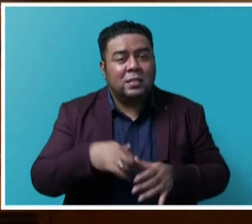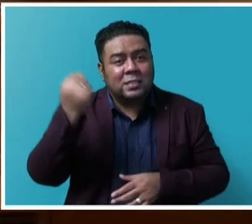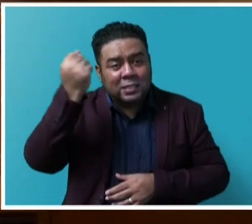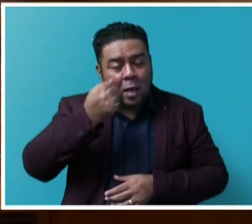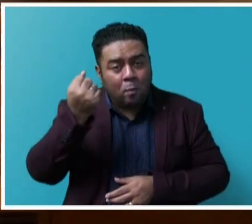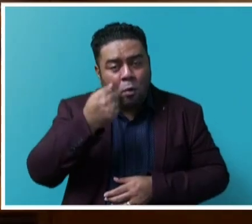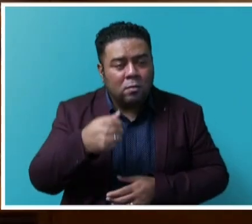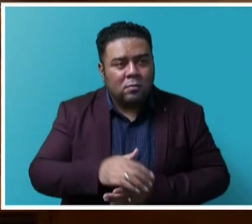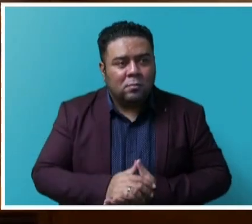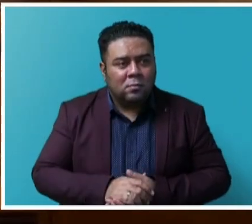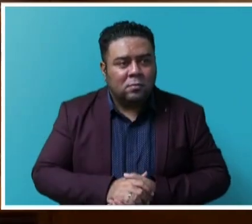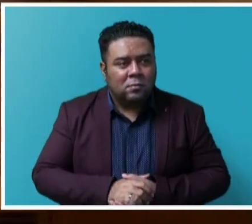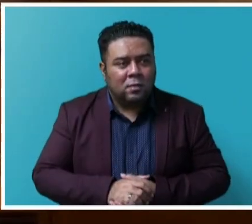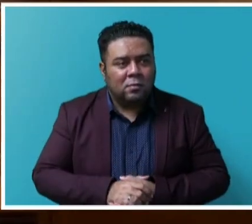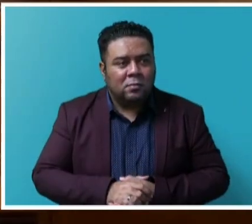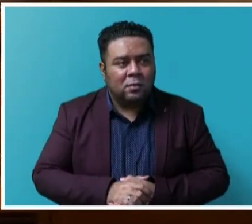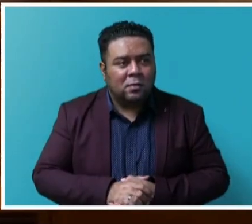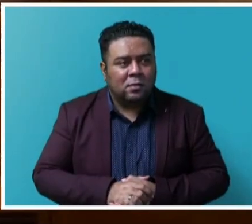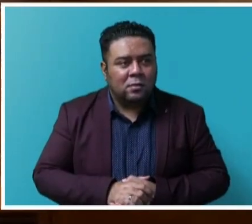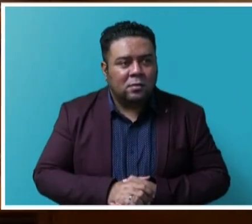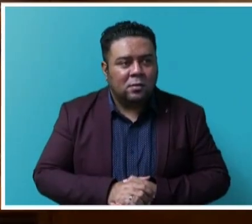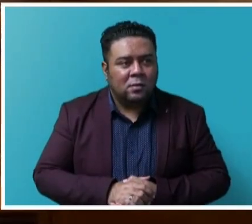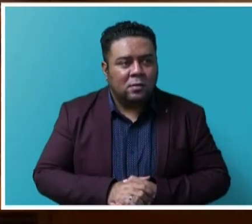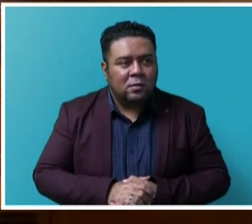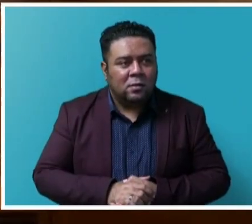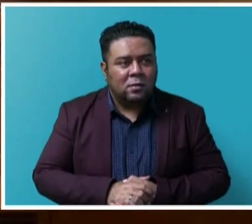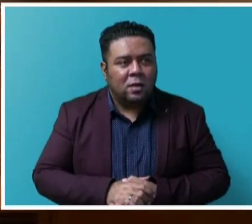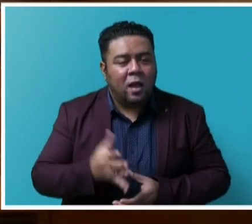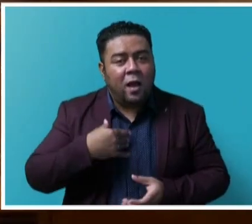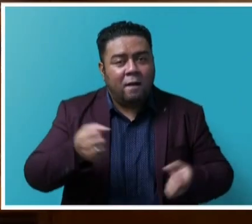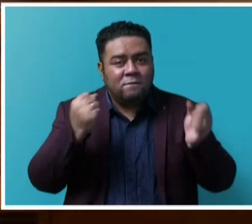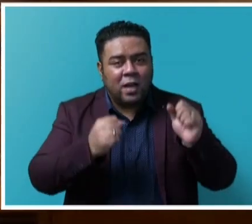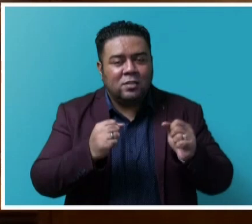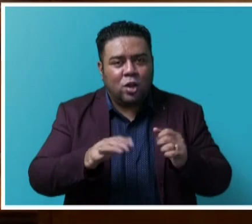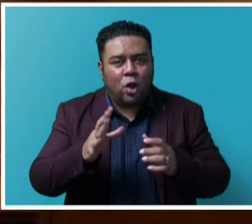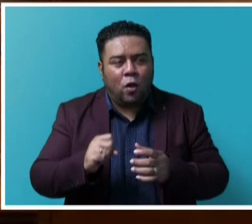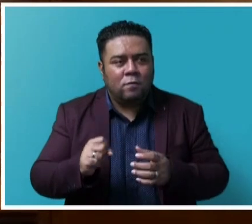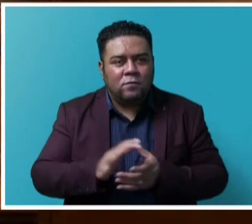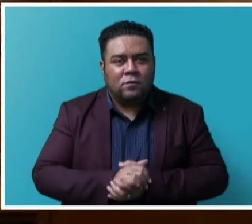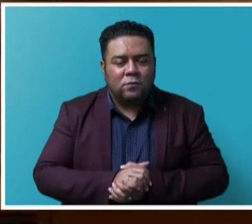recently, a title which simply means a fighter of some notoriety.